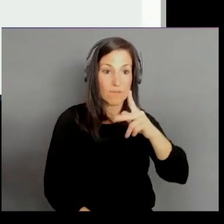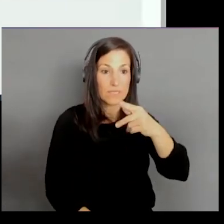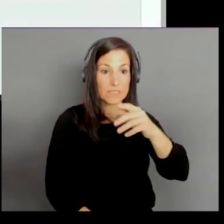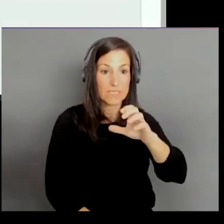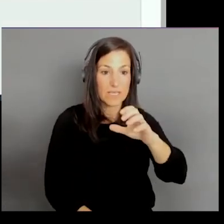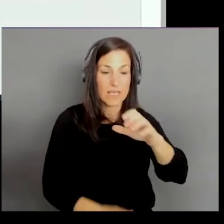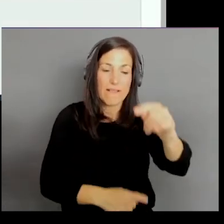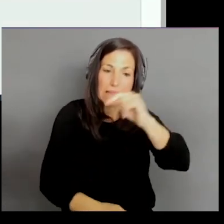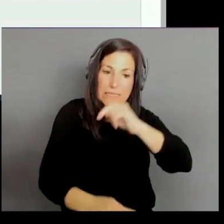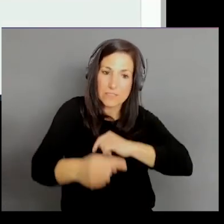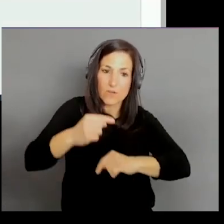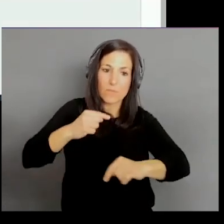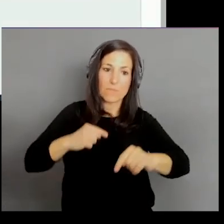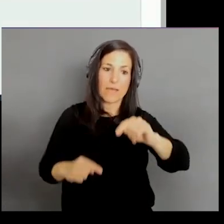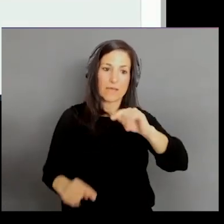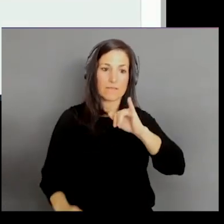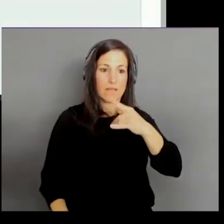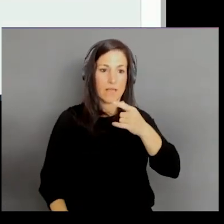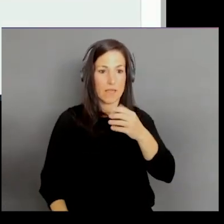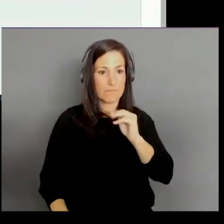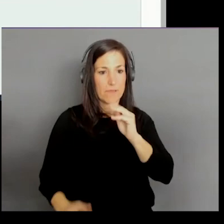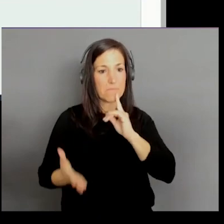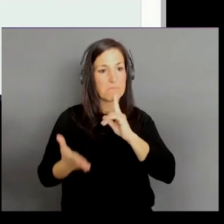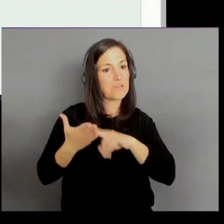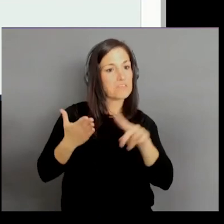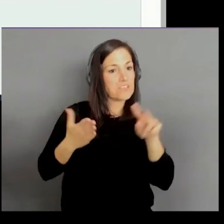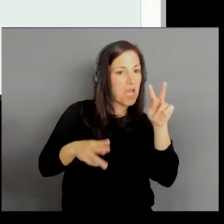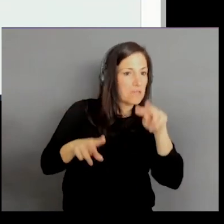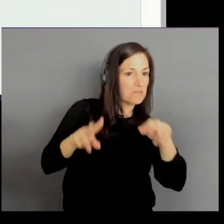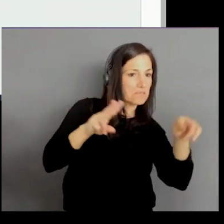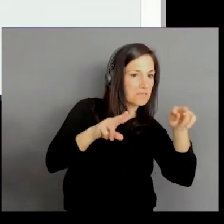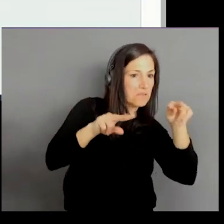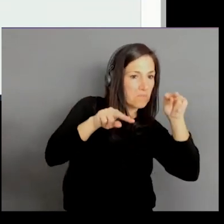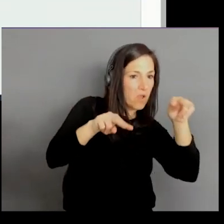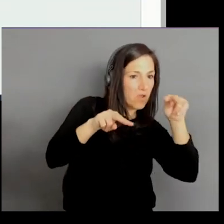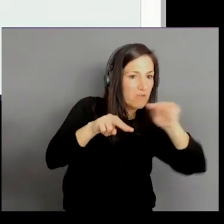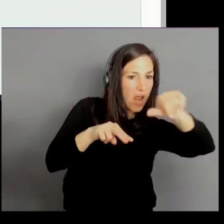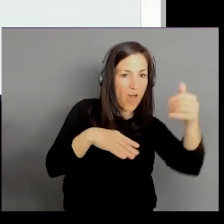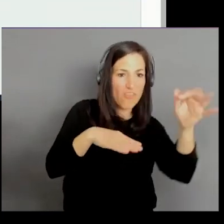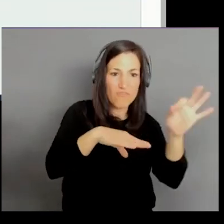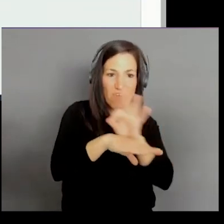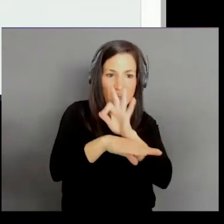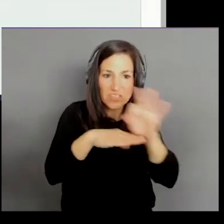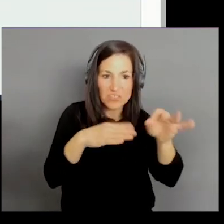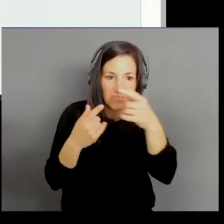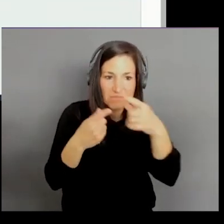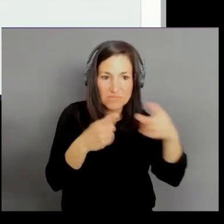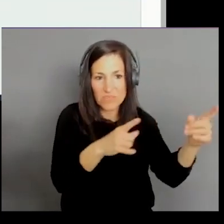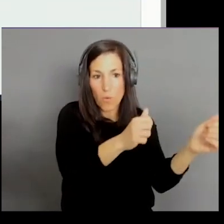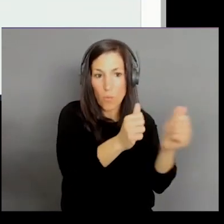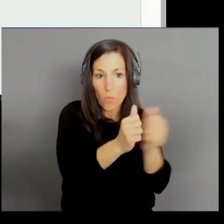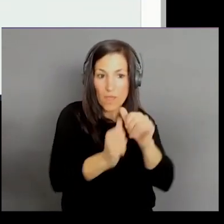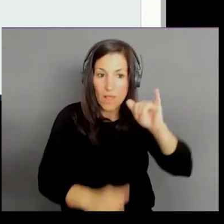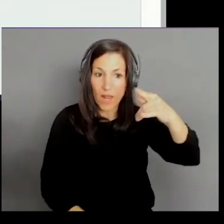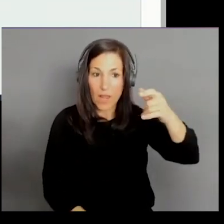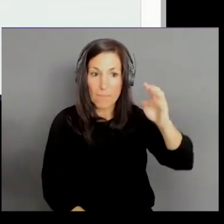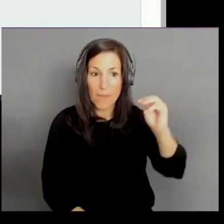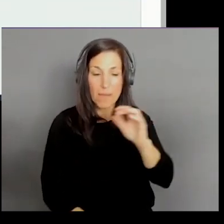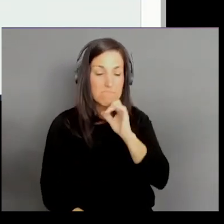check out some of the monitoring and other functionalities that come along with Ipam that goes beyond just the